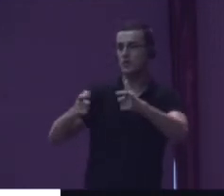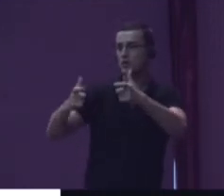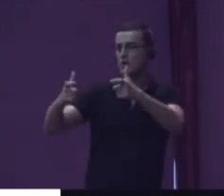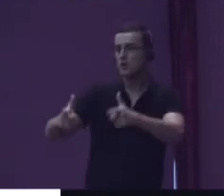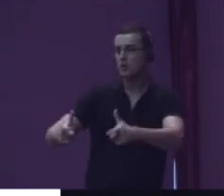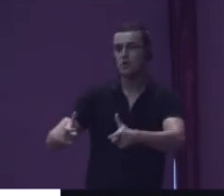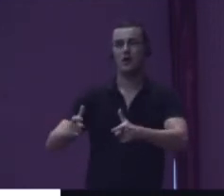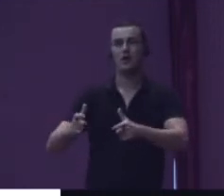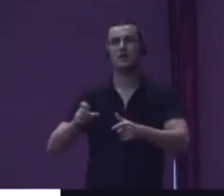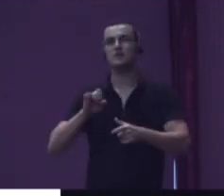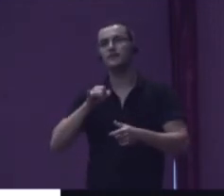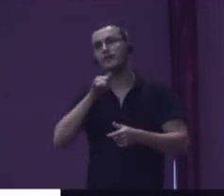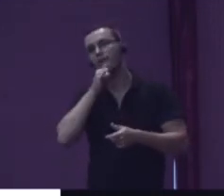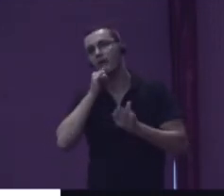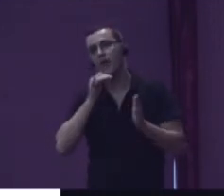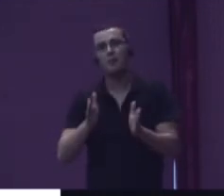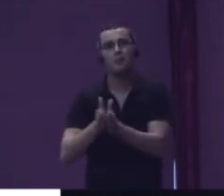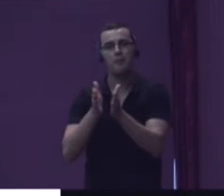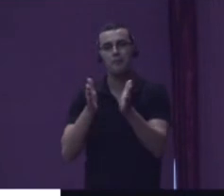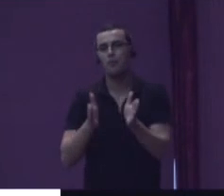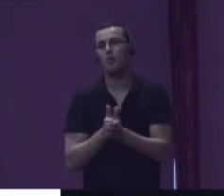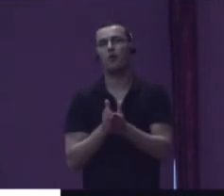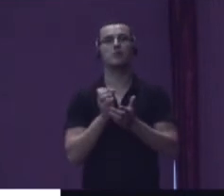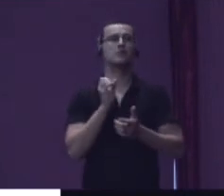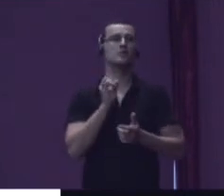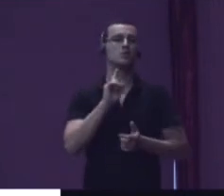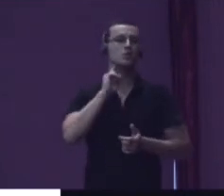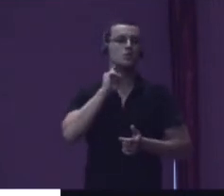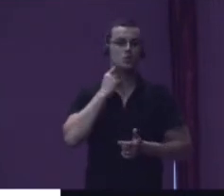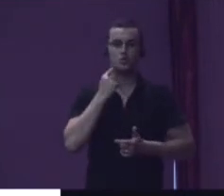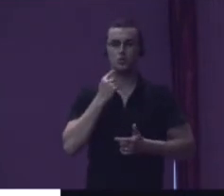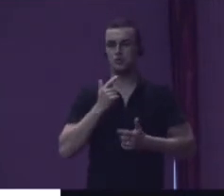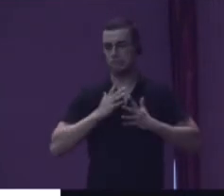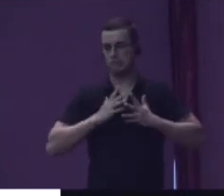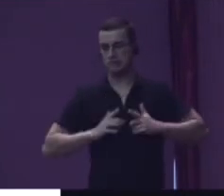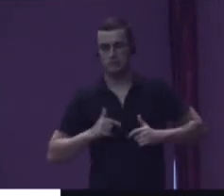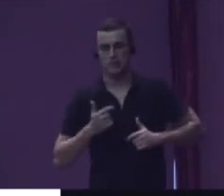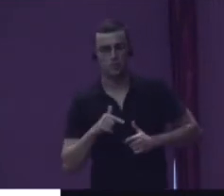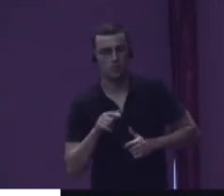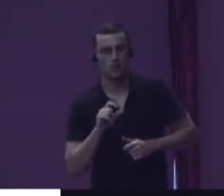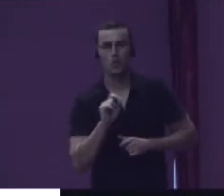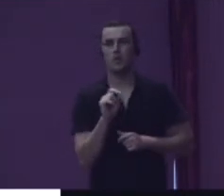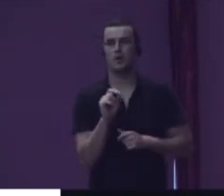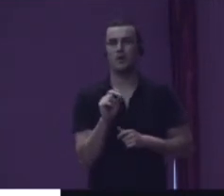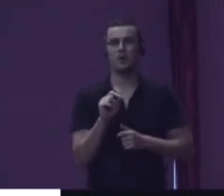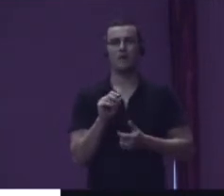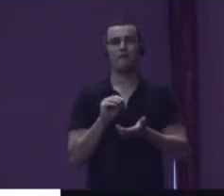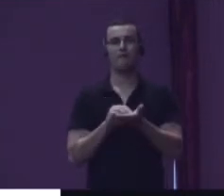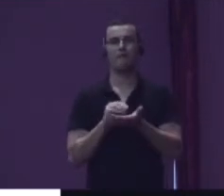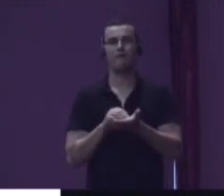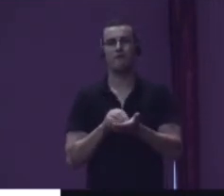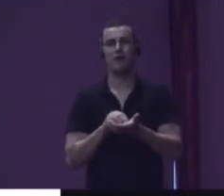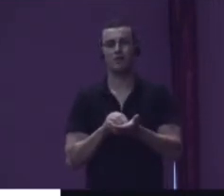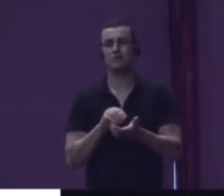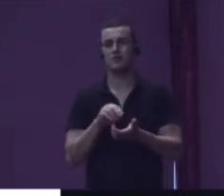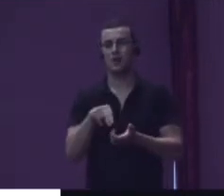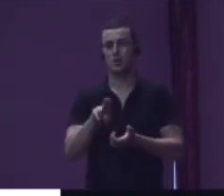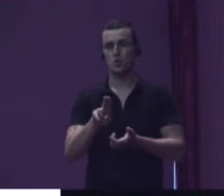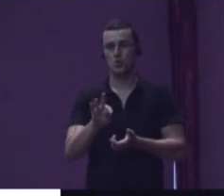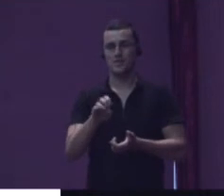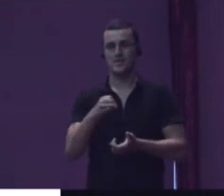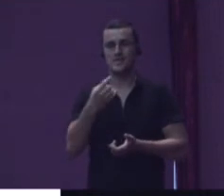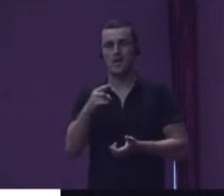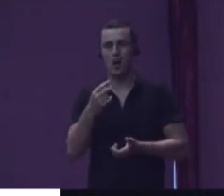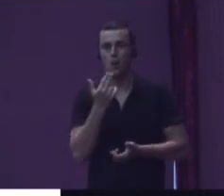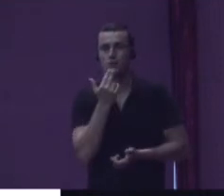diet, nutrition. There's tremendous malnutrition problems in Guatemala. And so